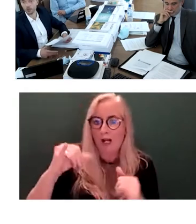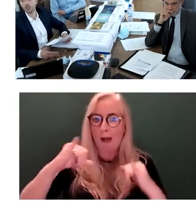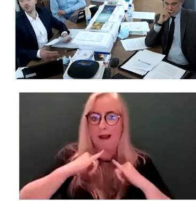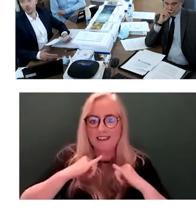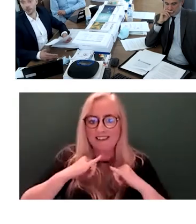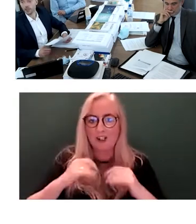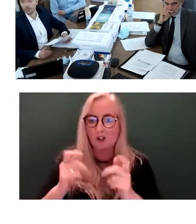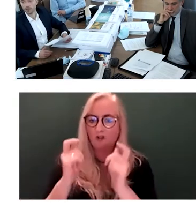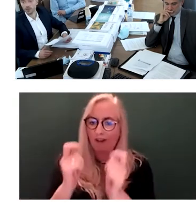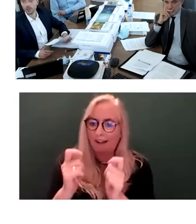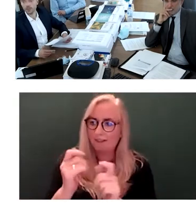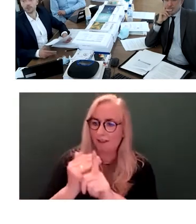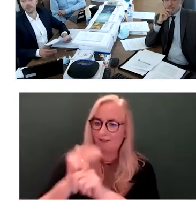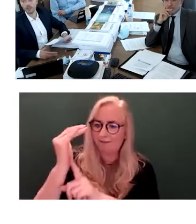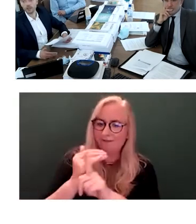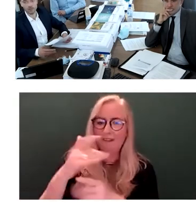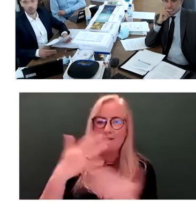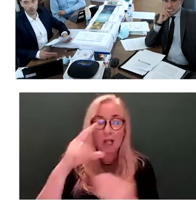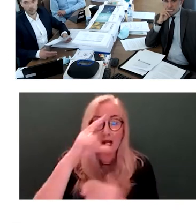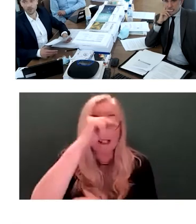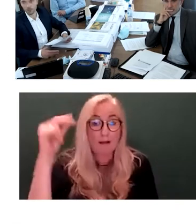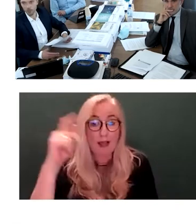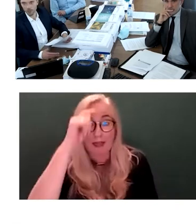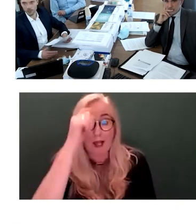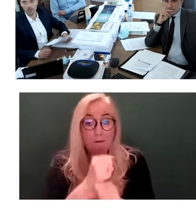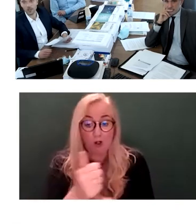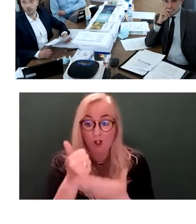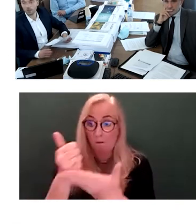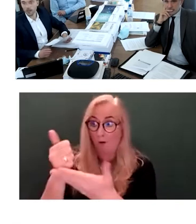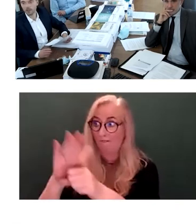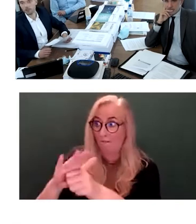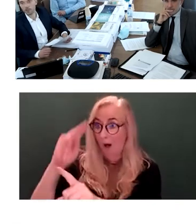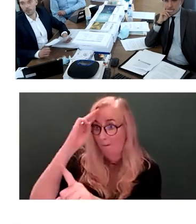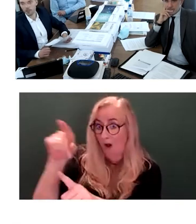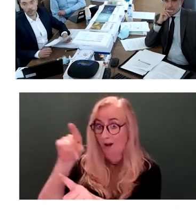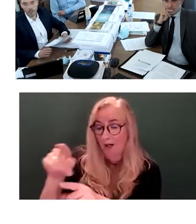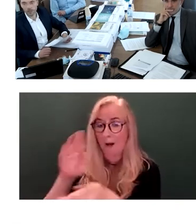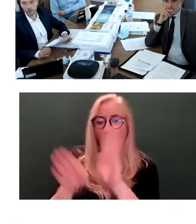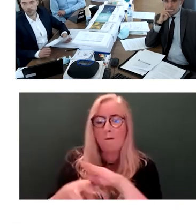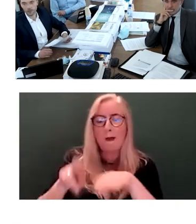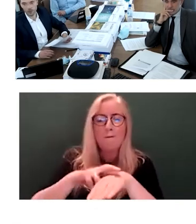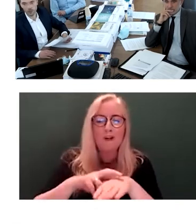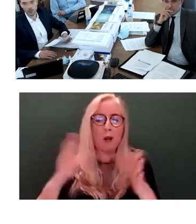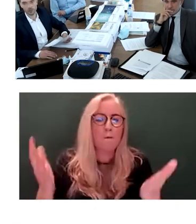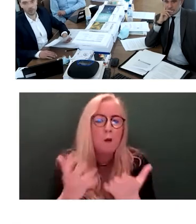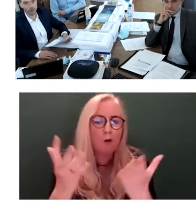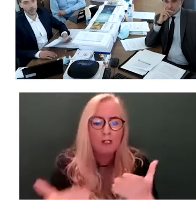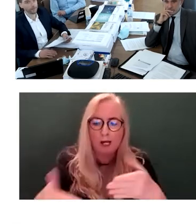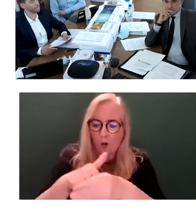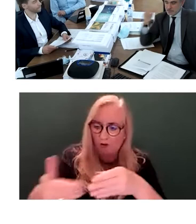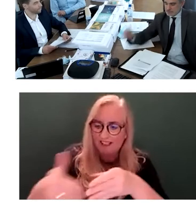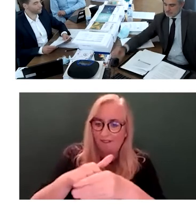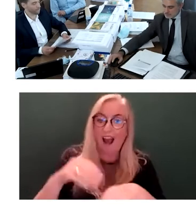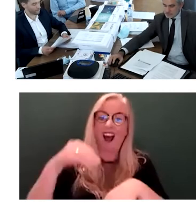changing world of work. So for instance, here you could think of support to employers to better promote inclusive on-the-job